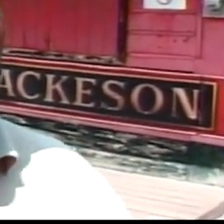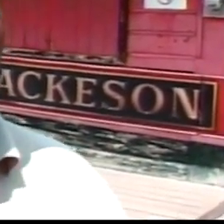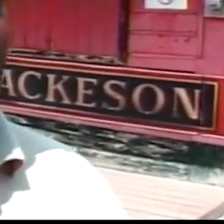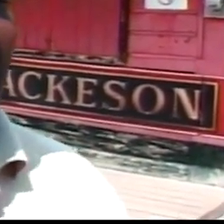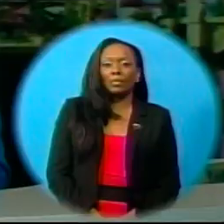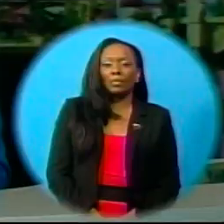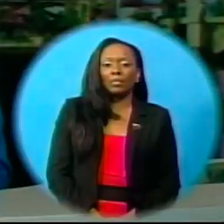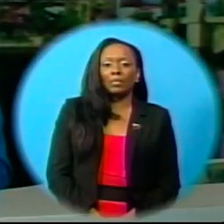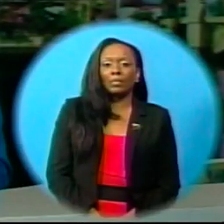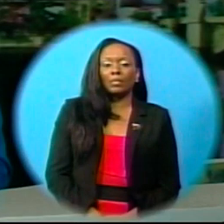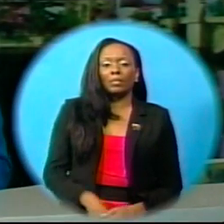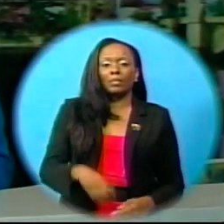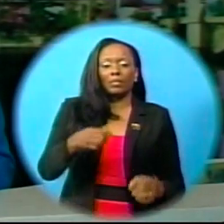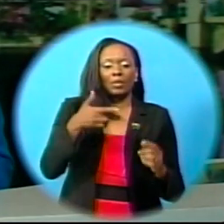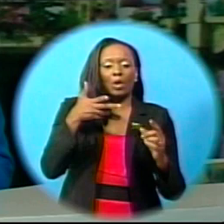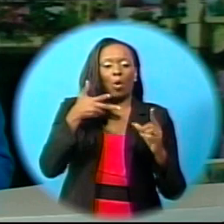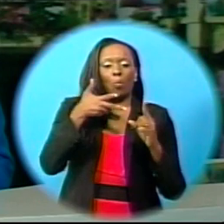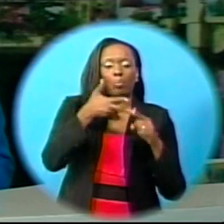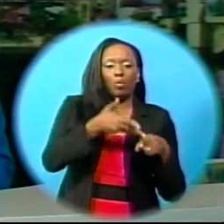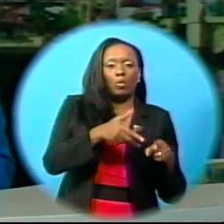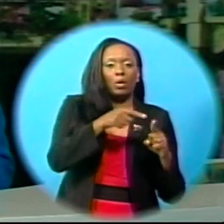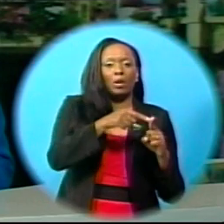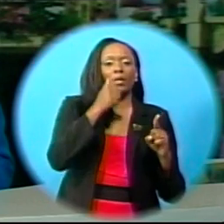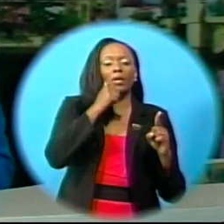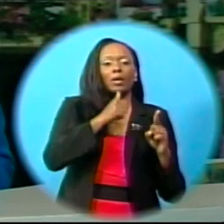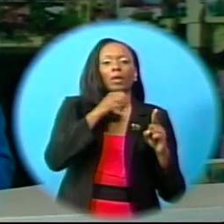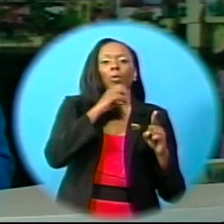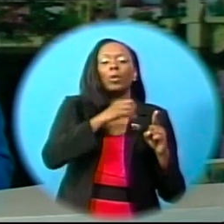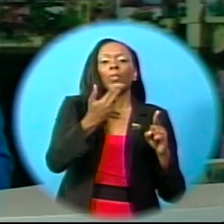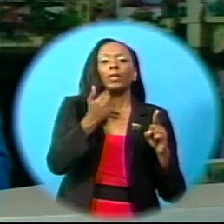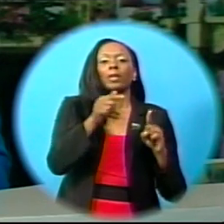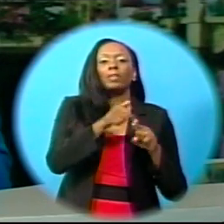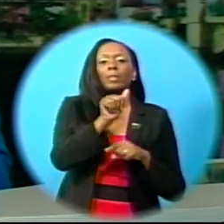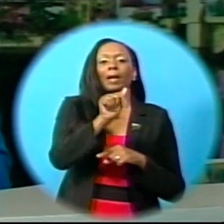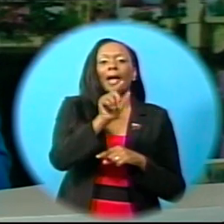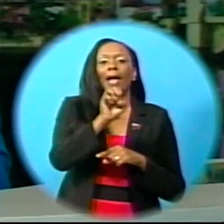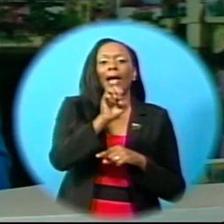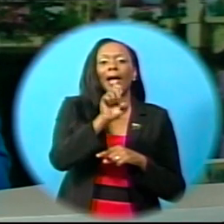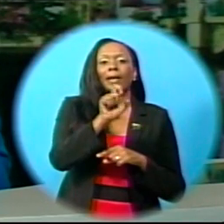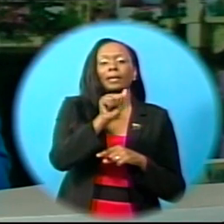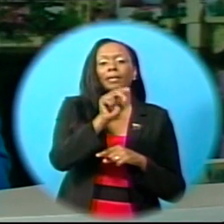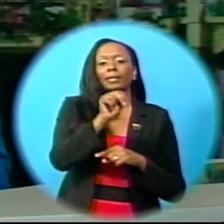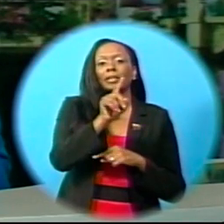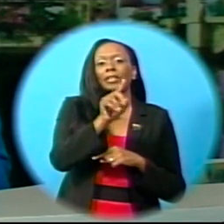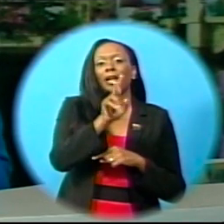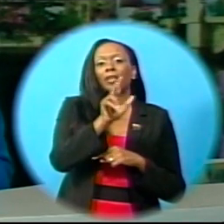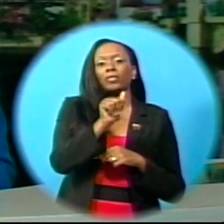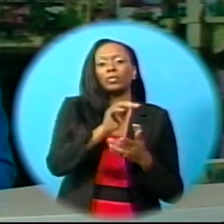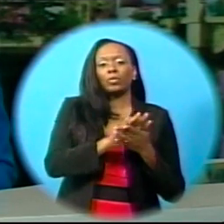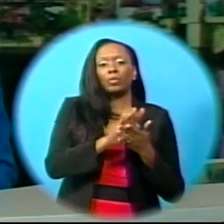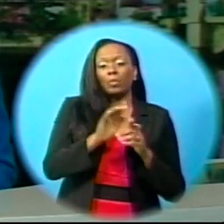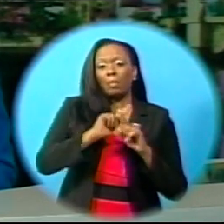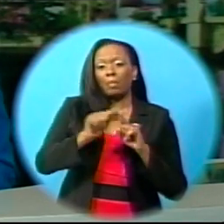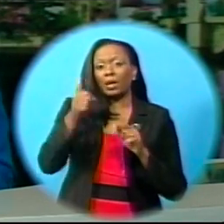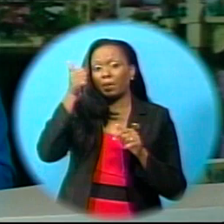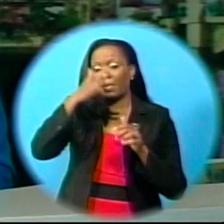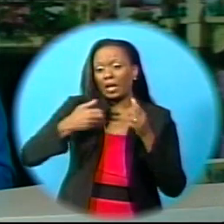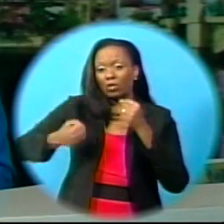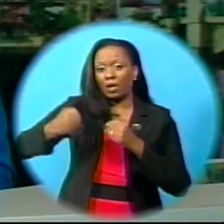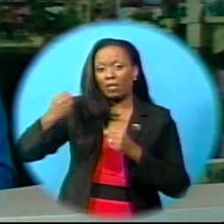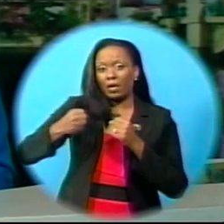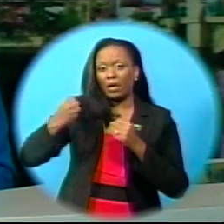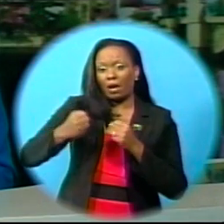stop. Well, police have since confirmed the driver of the vehicle eventually presented himself to the District E police